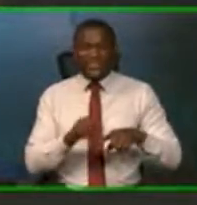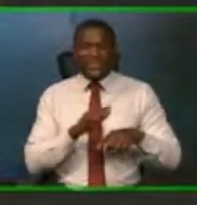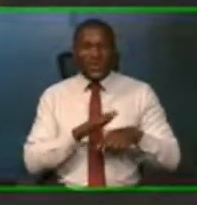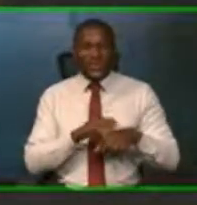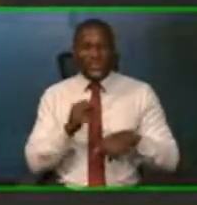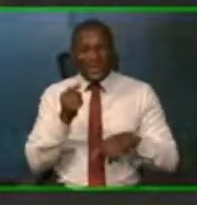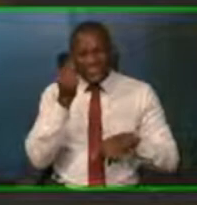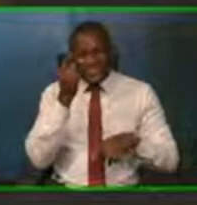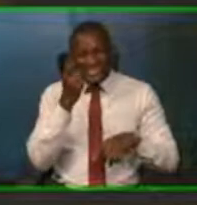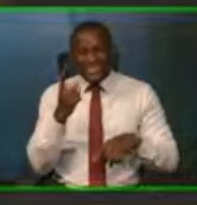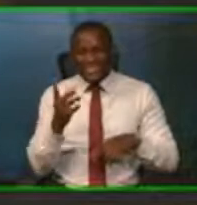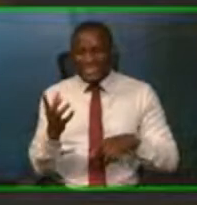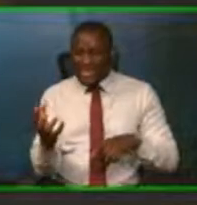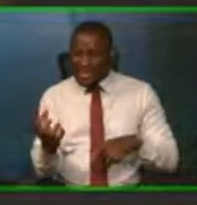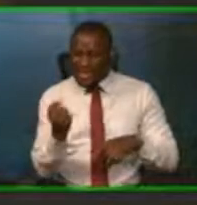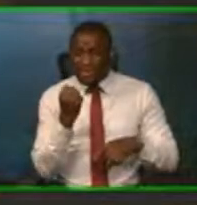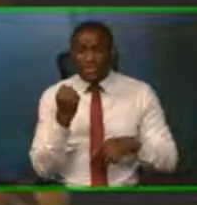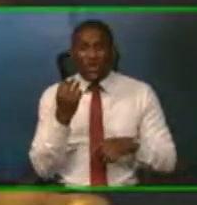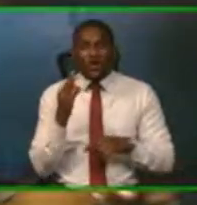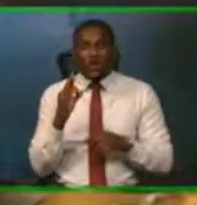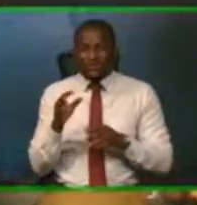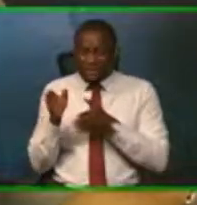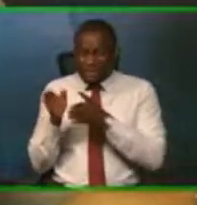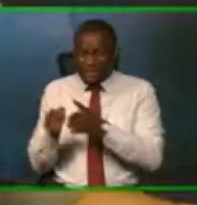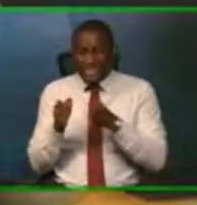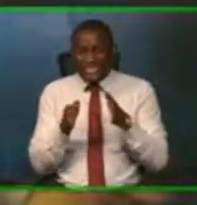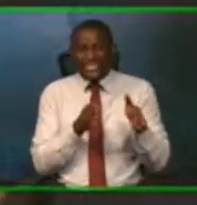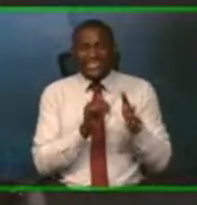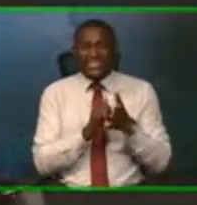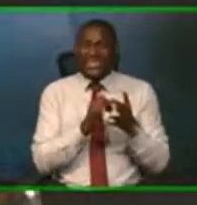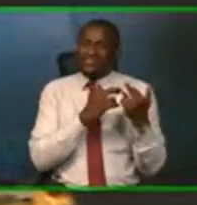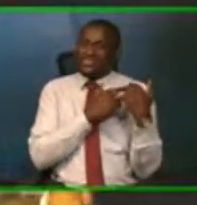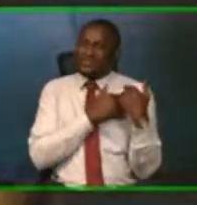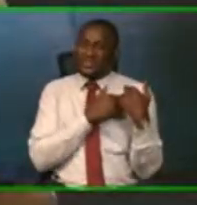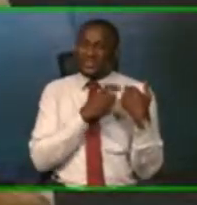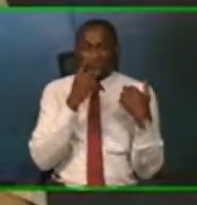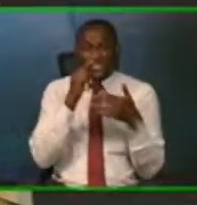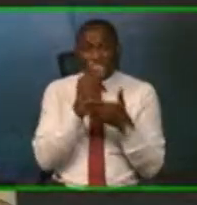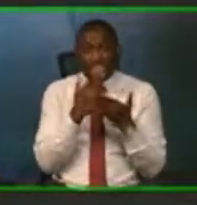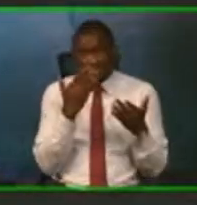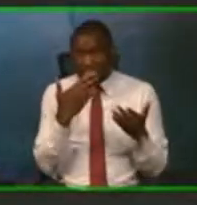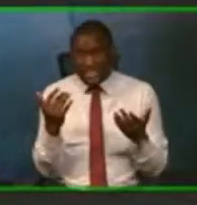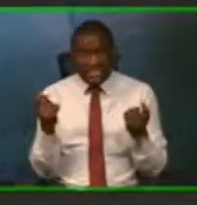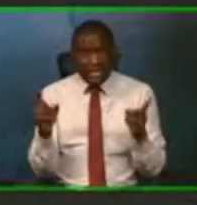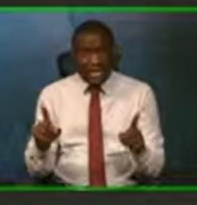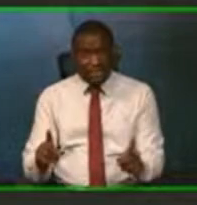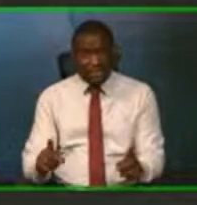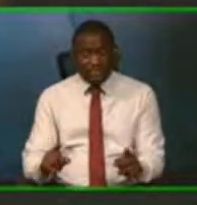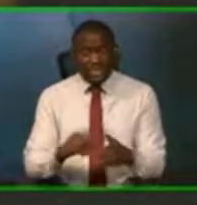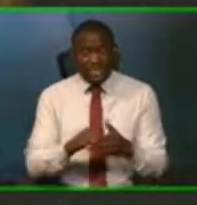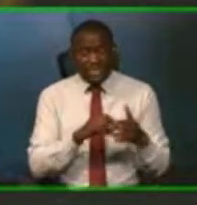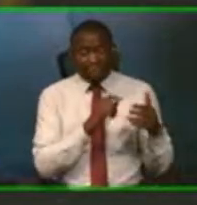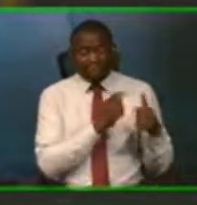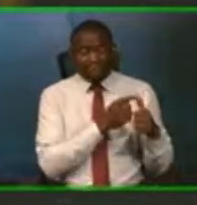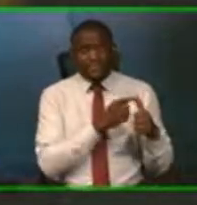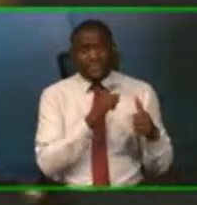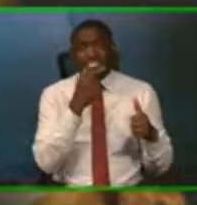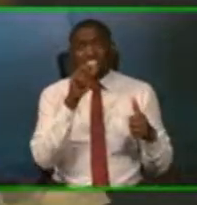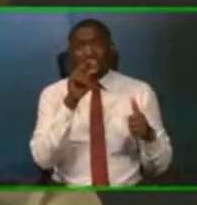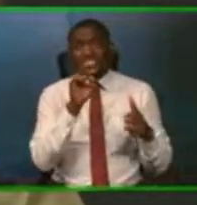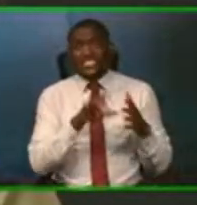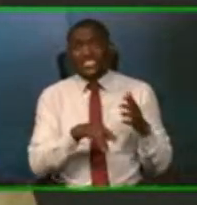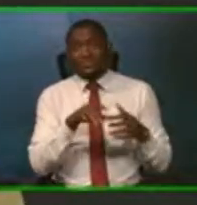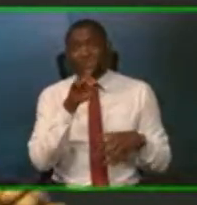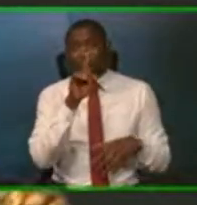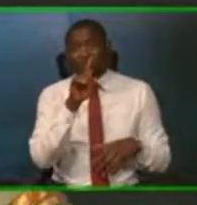the patterns that are responsible for certain occurrences. You read from the book of Genesis chapter 1, that everything